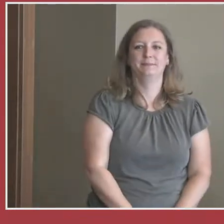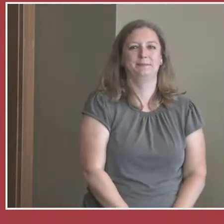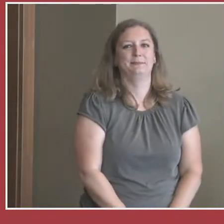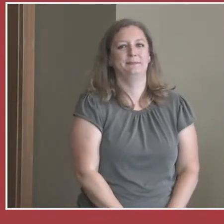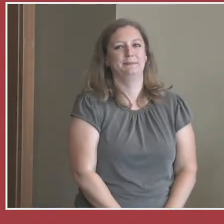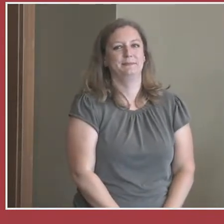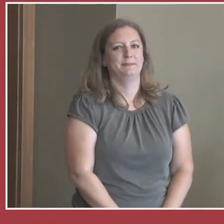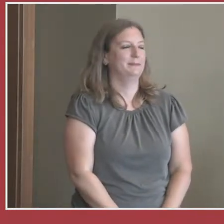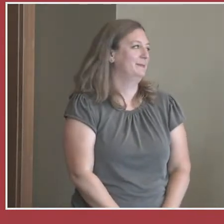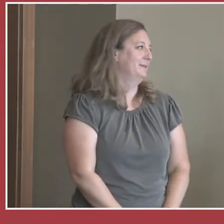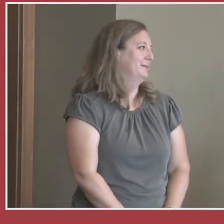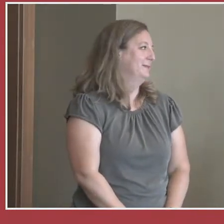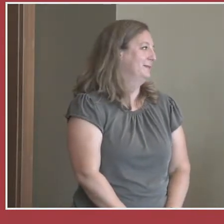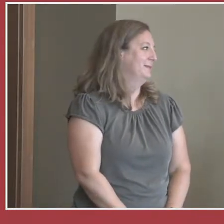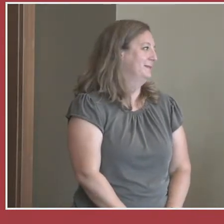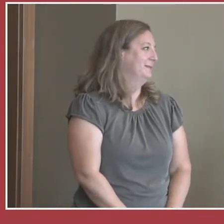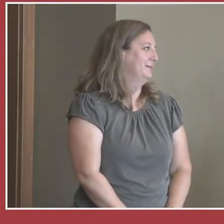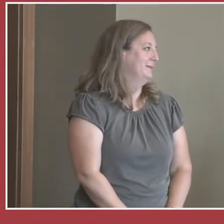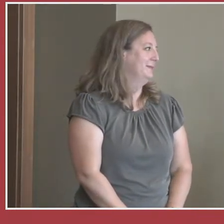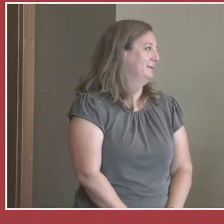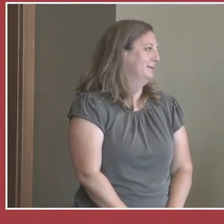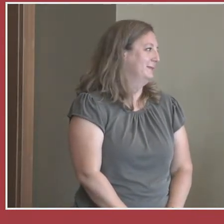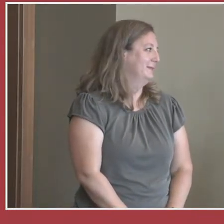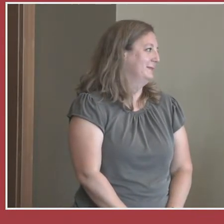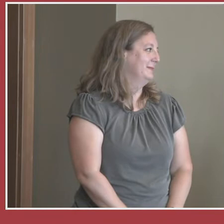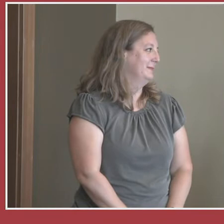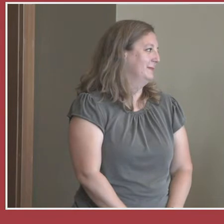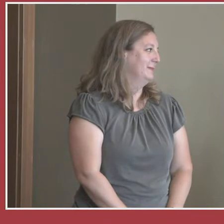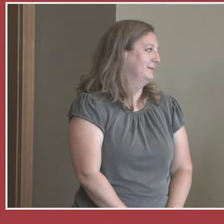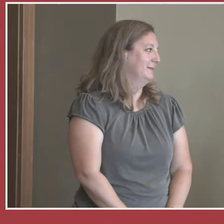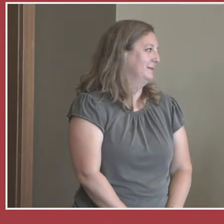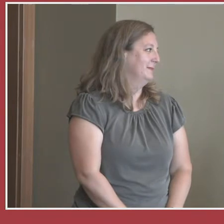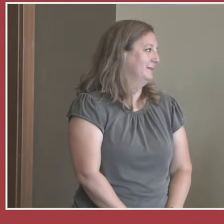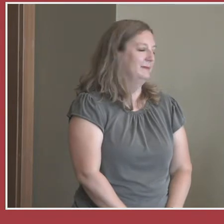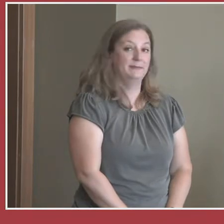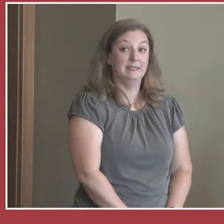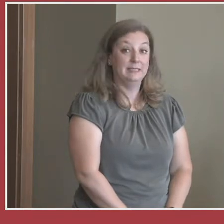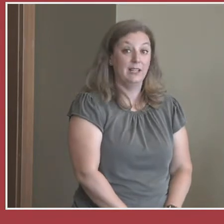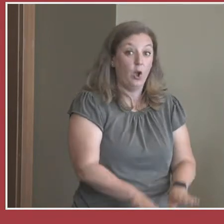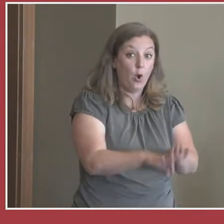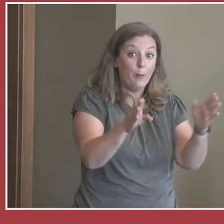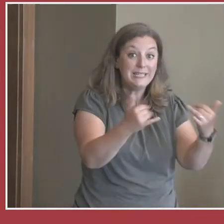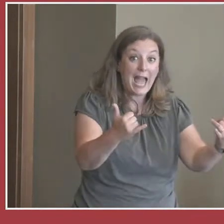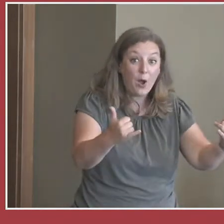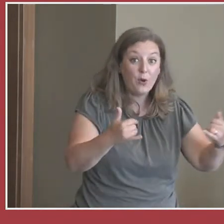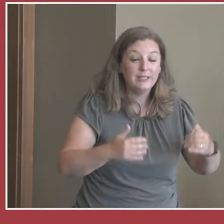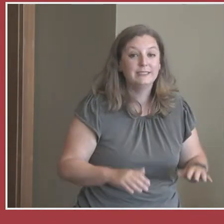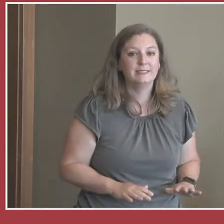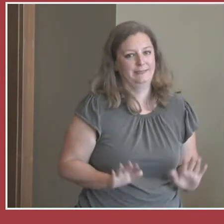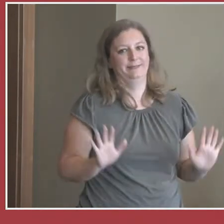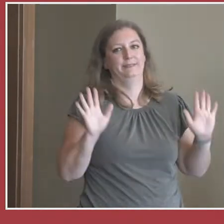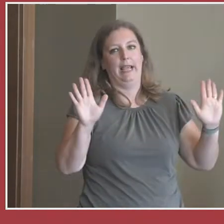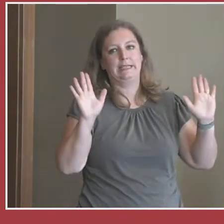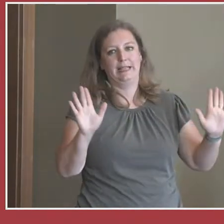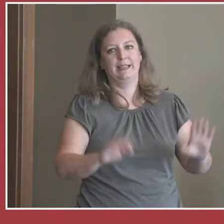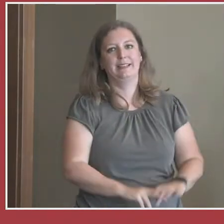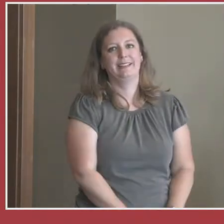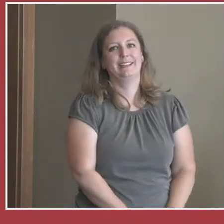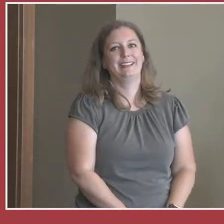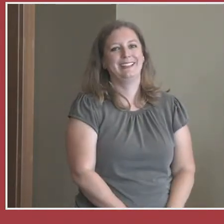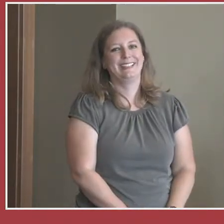Could we ask him to open it? Could we ask him to open it? He is opening it. Excellent.